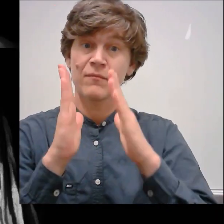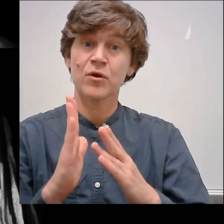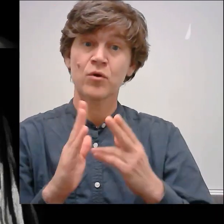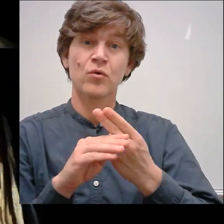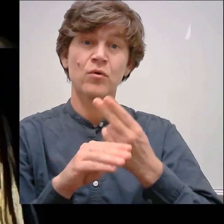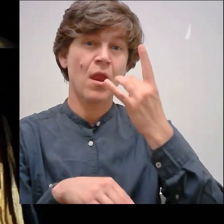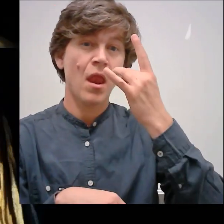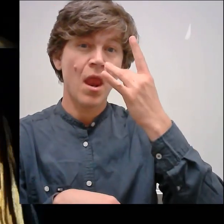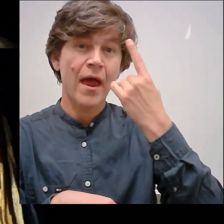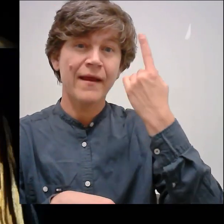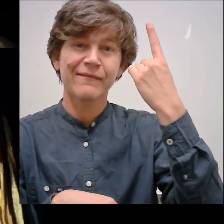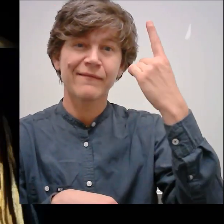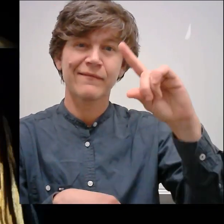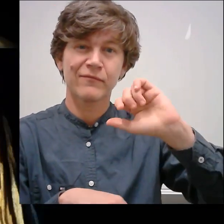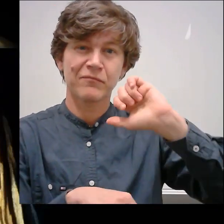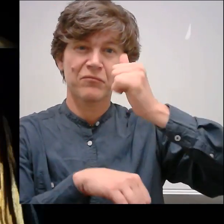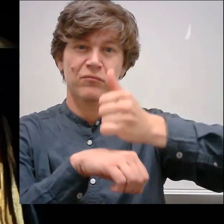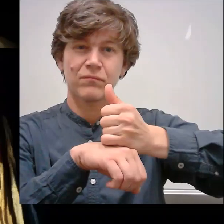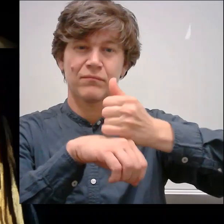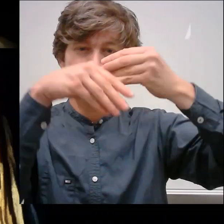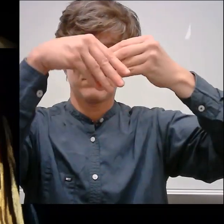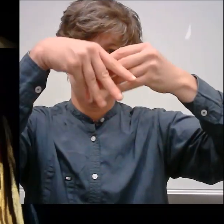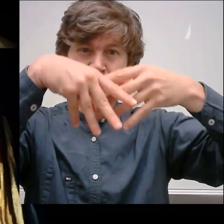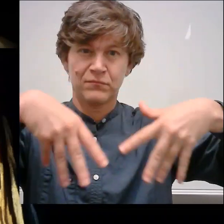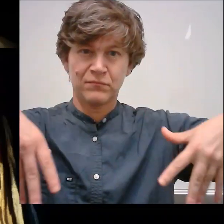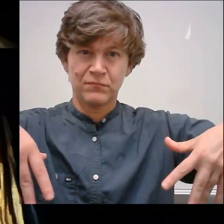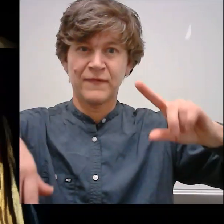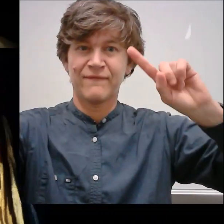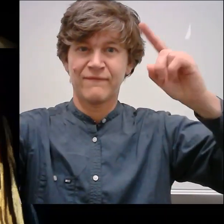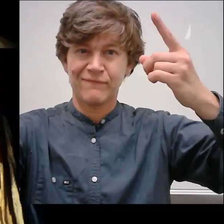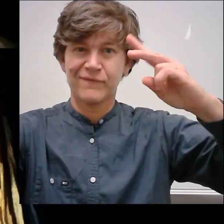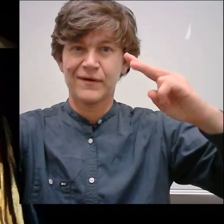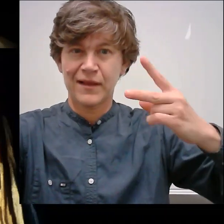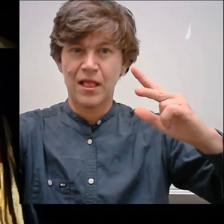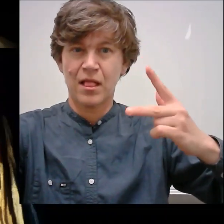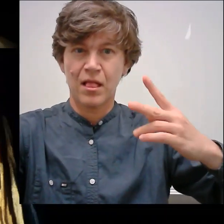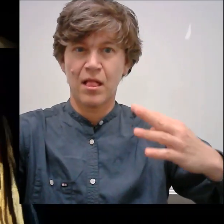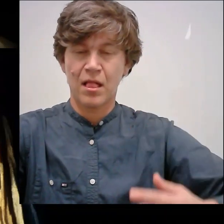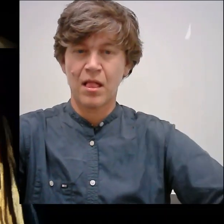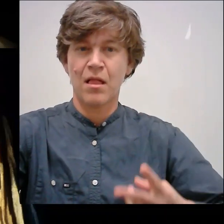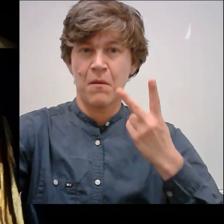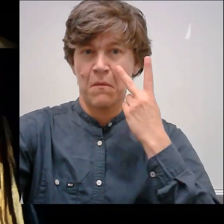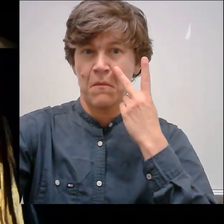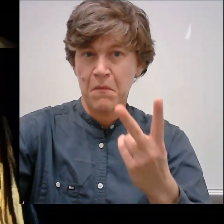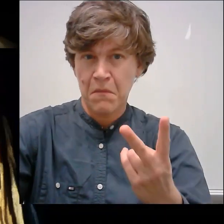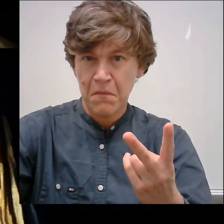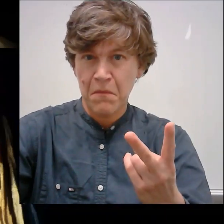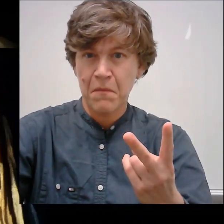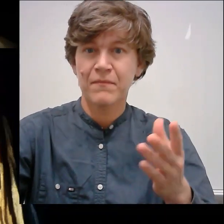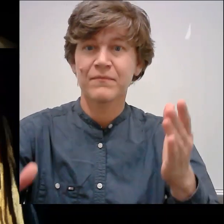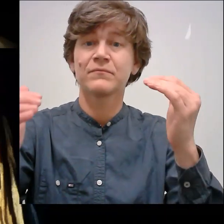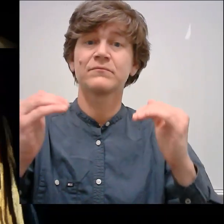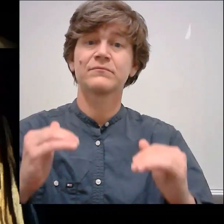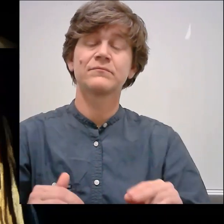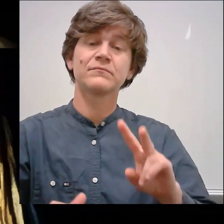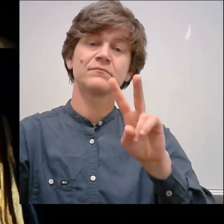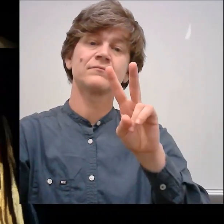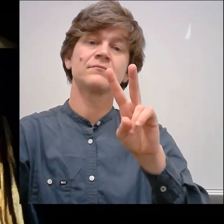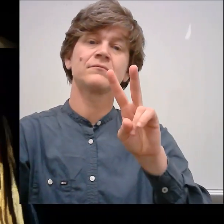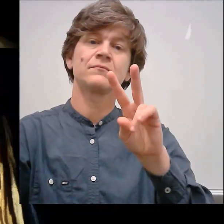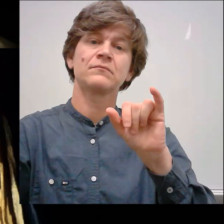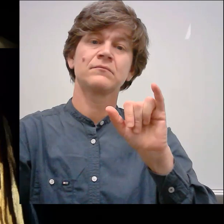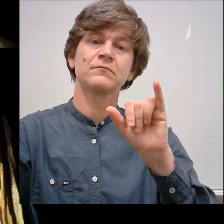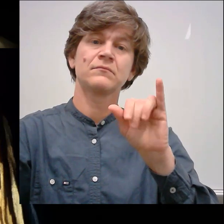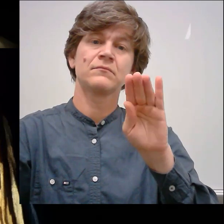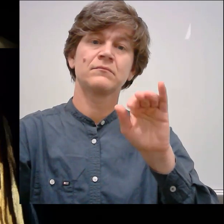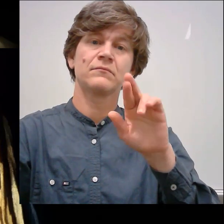let's consider adding vibrancy to the mix. Vibrancy is the relative brightness or saturation of a color. What we